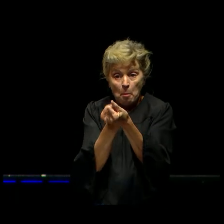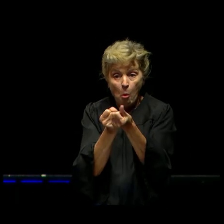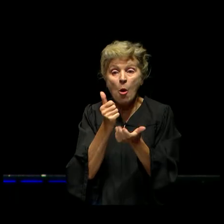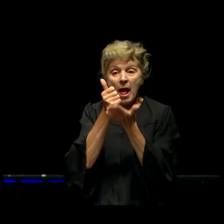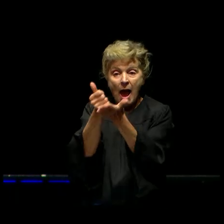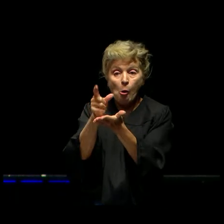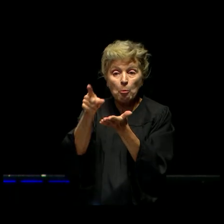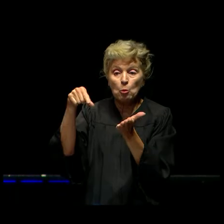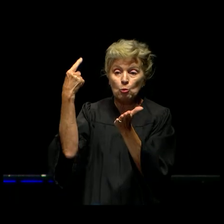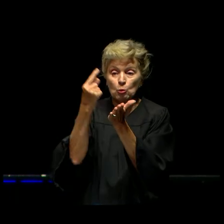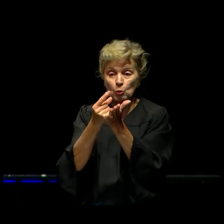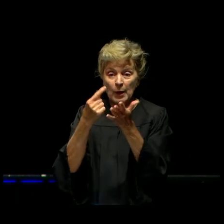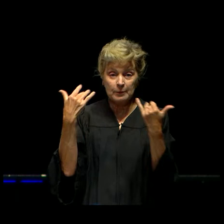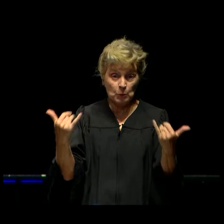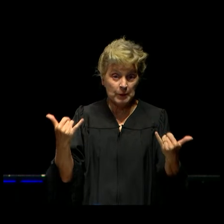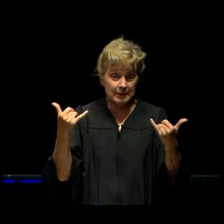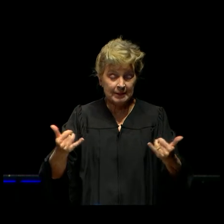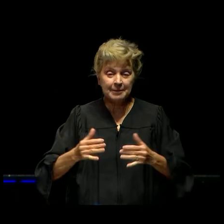today.